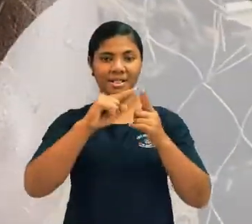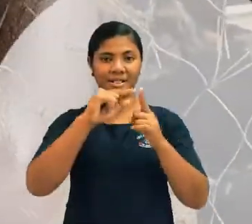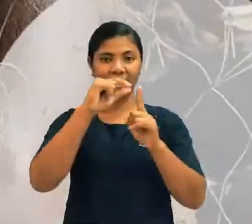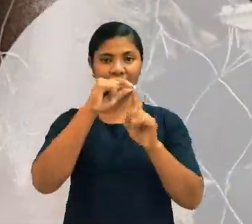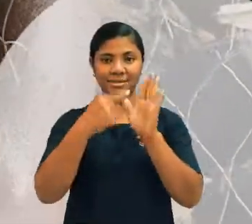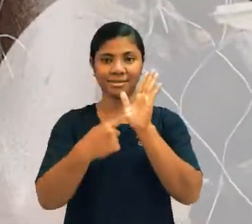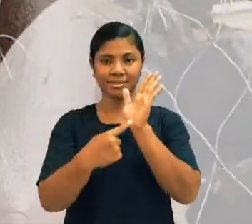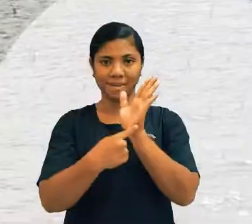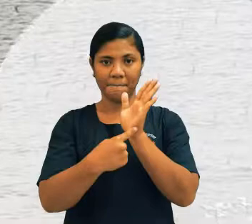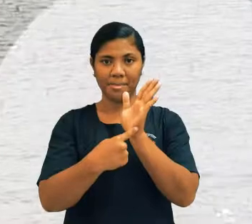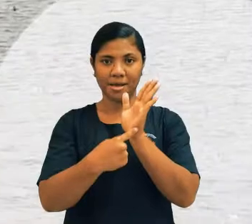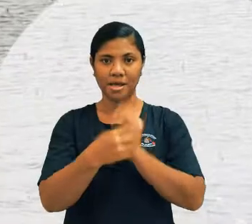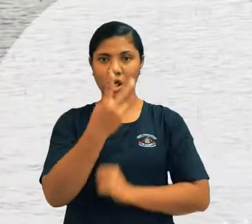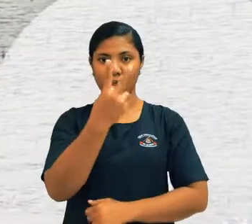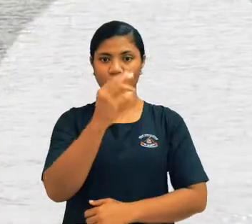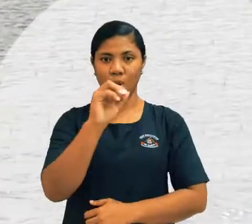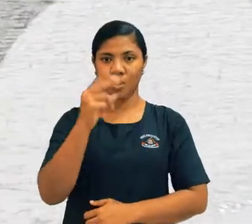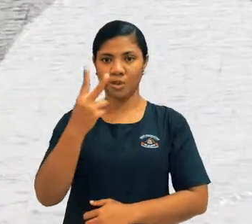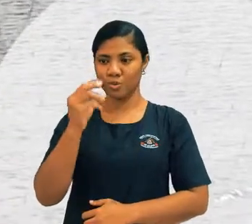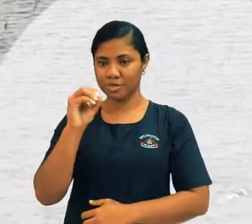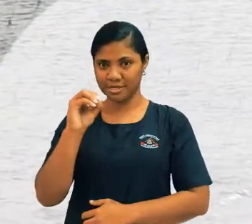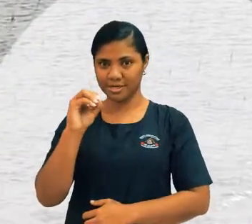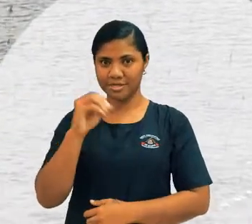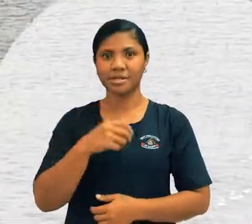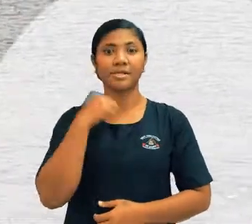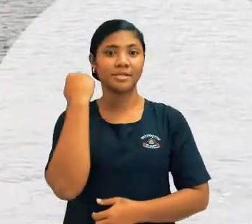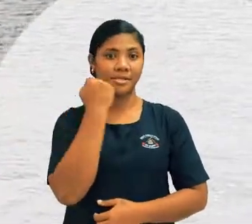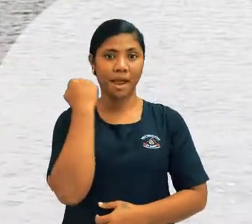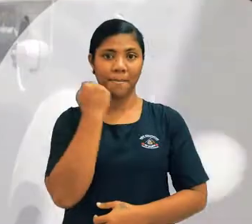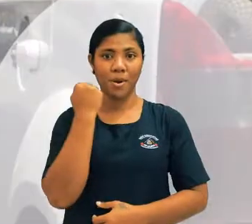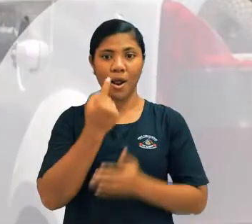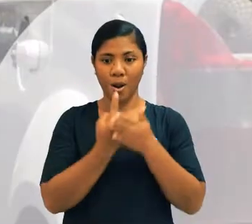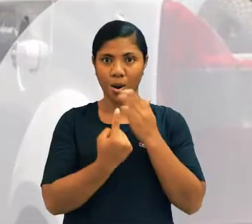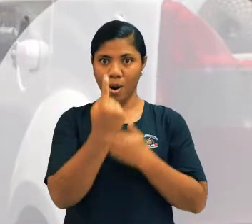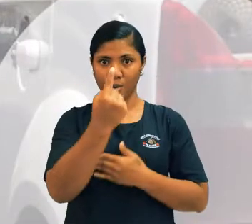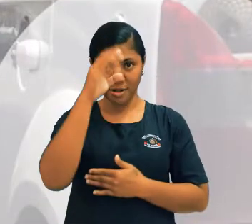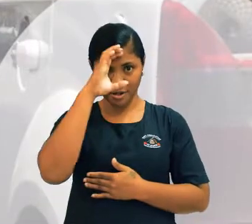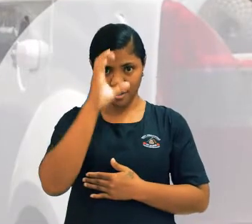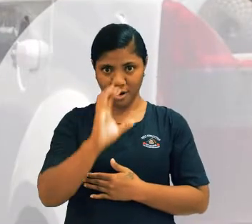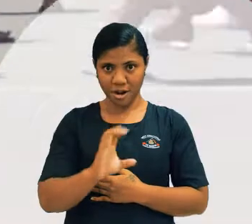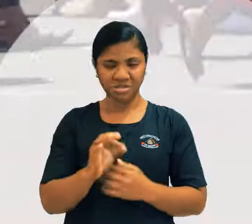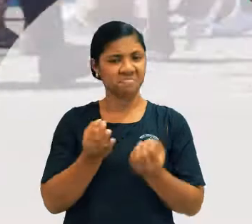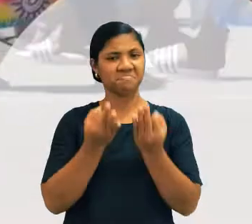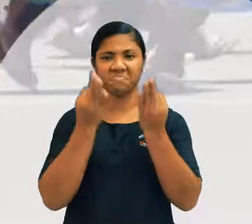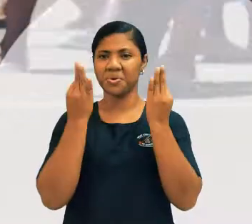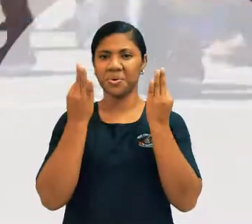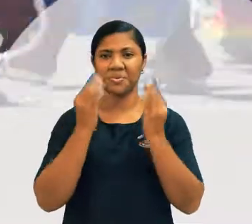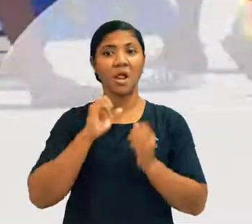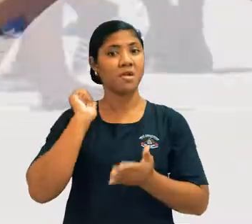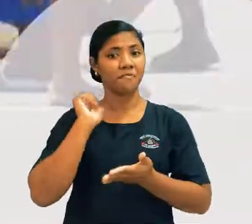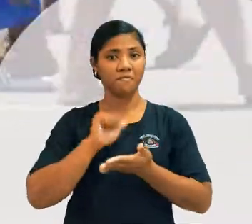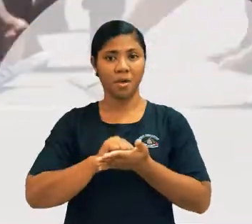As of September 2020, Samoa is one of only 12 countries with no confirmed cases of the coronavirus,